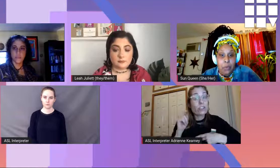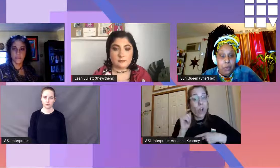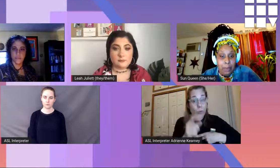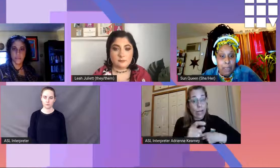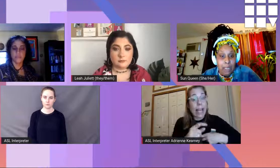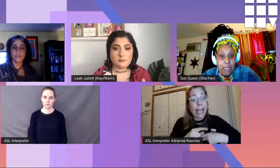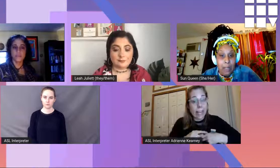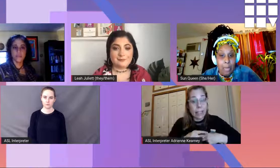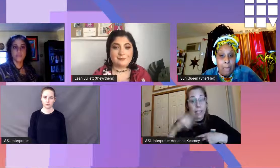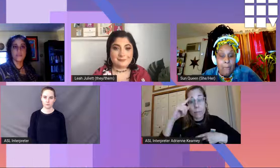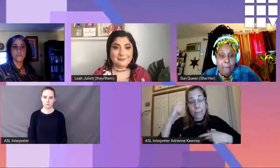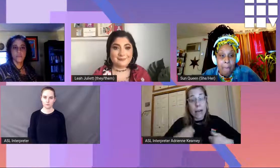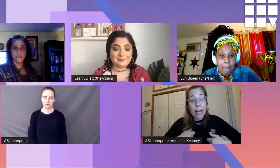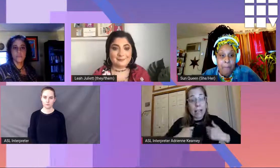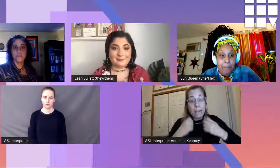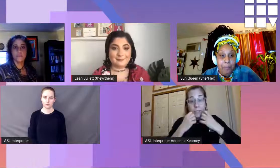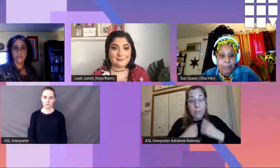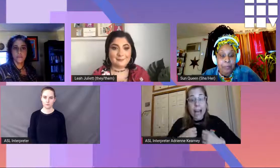blacklivesmatternewhaven.com on our website.